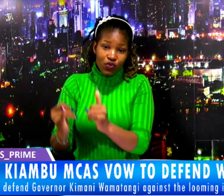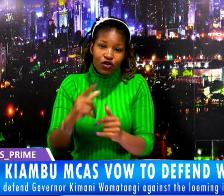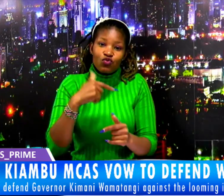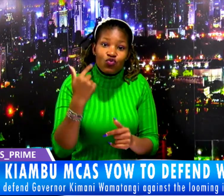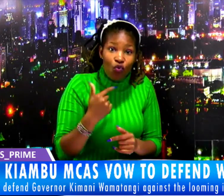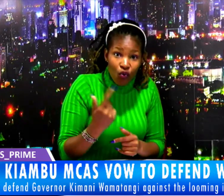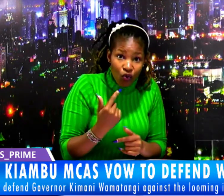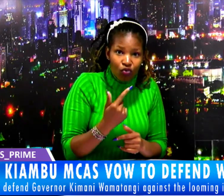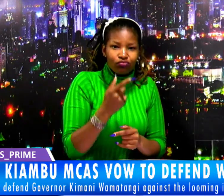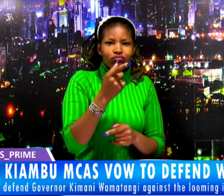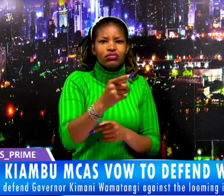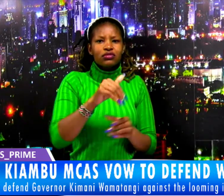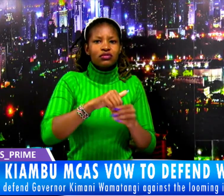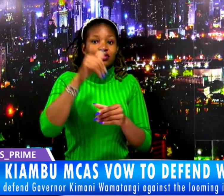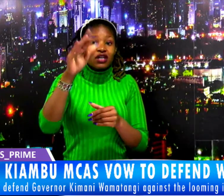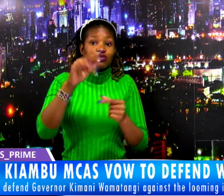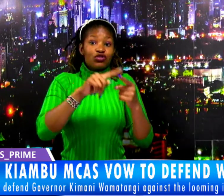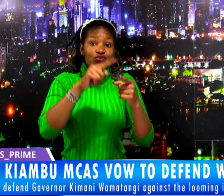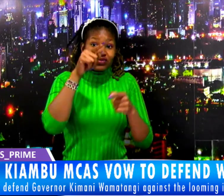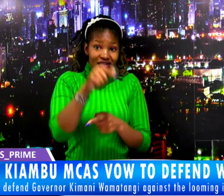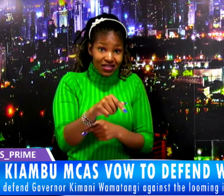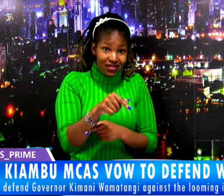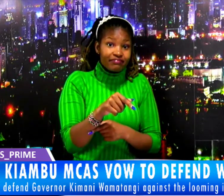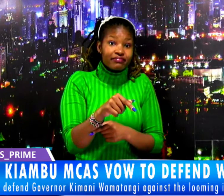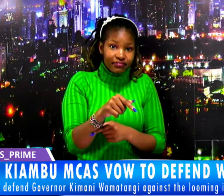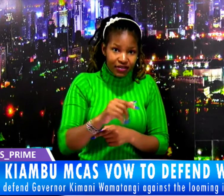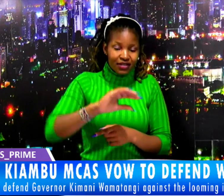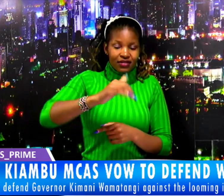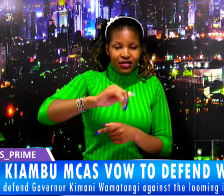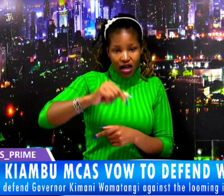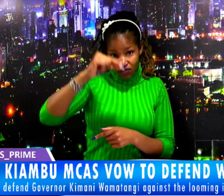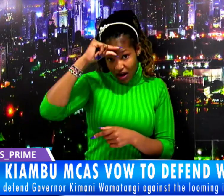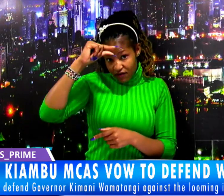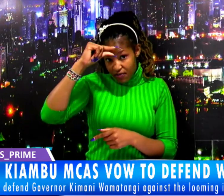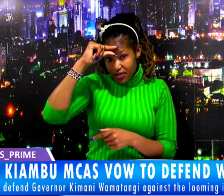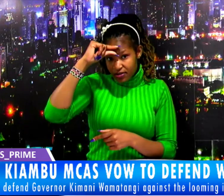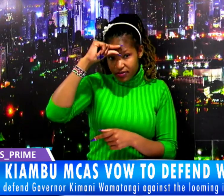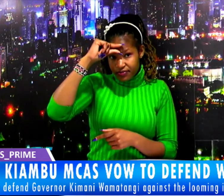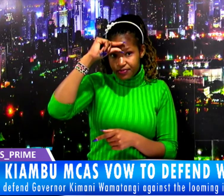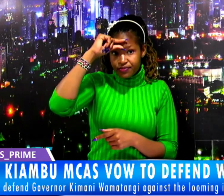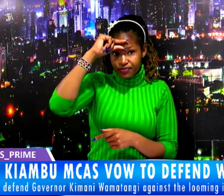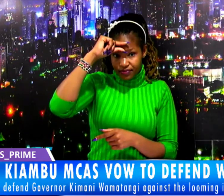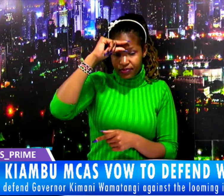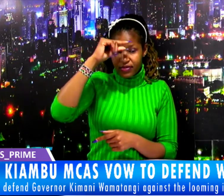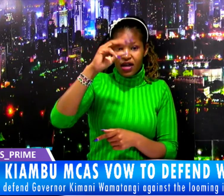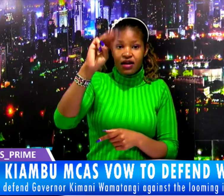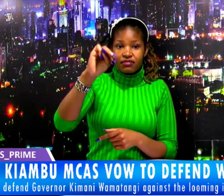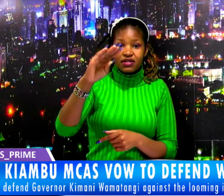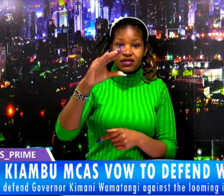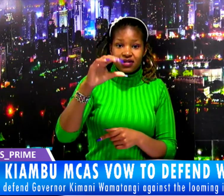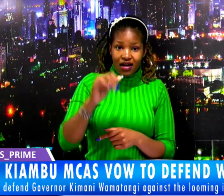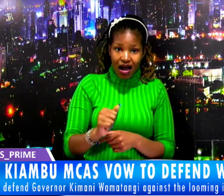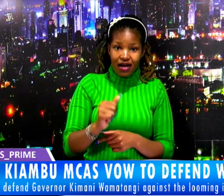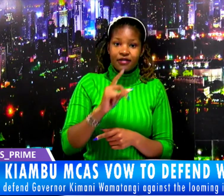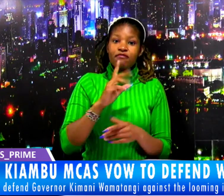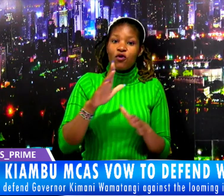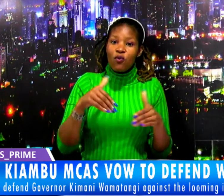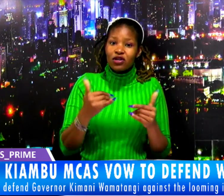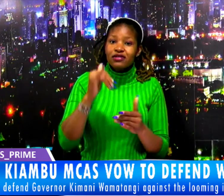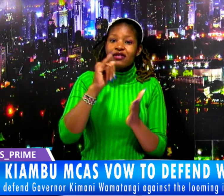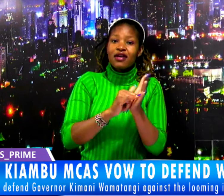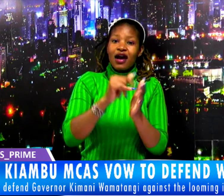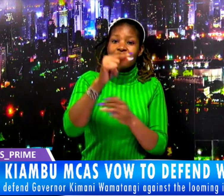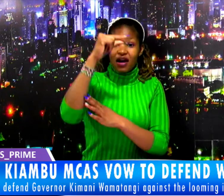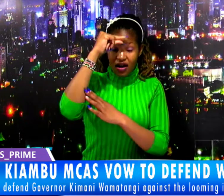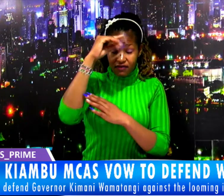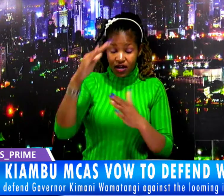said that the motion was being sponsored by a few individuals who were out to